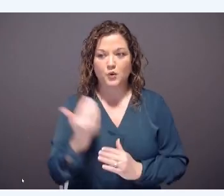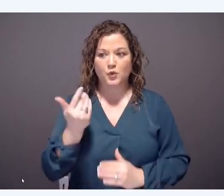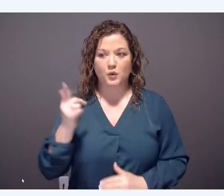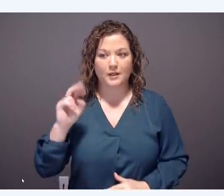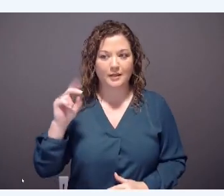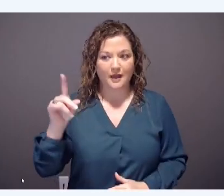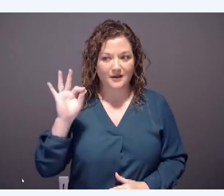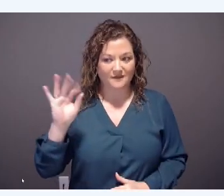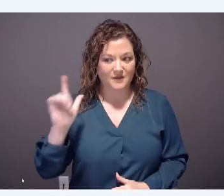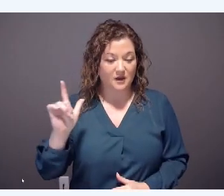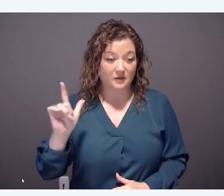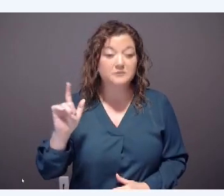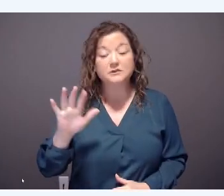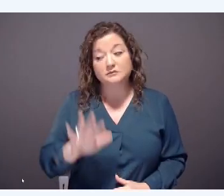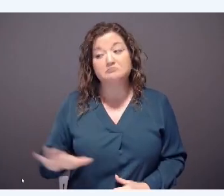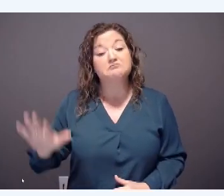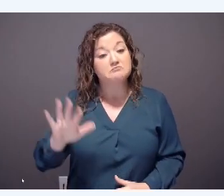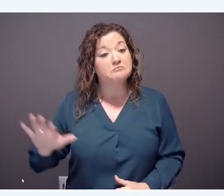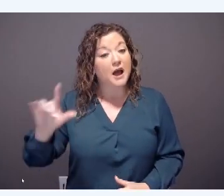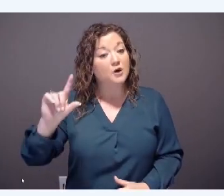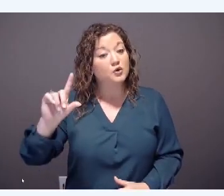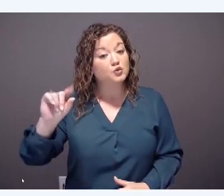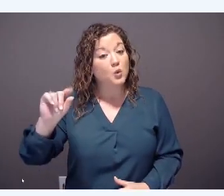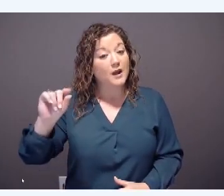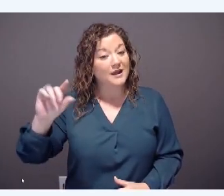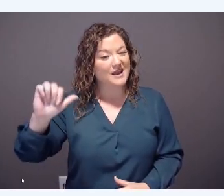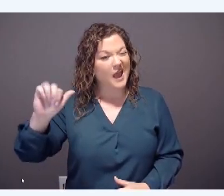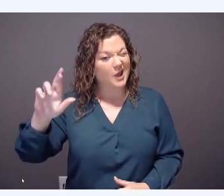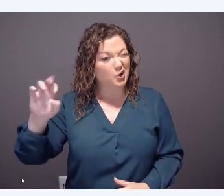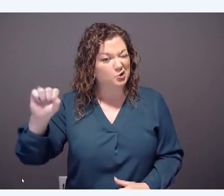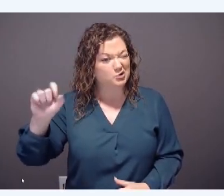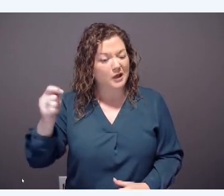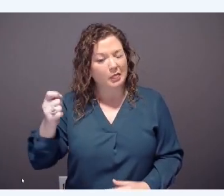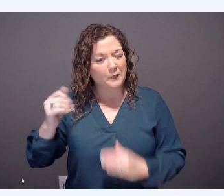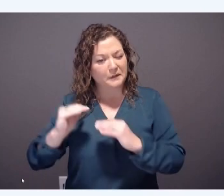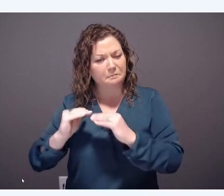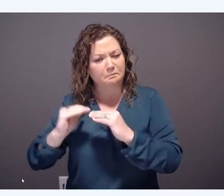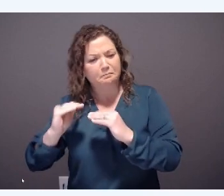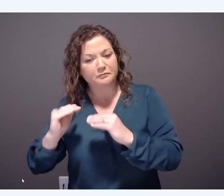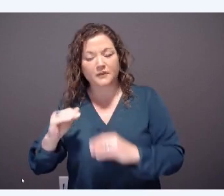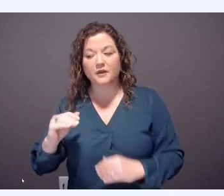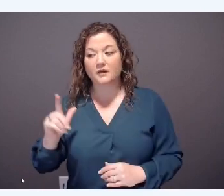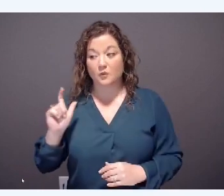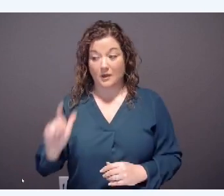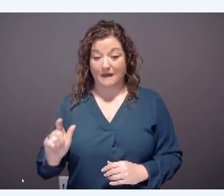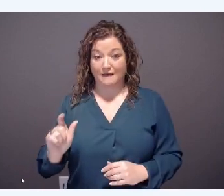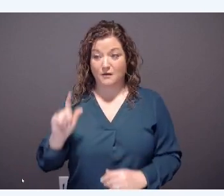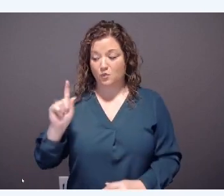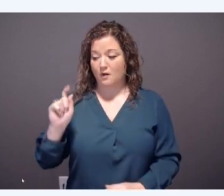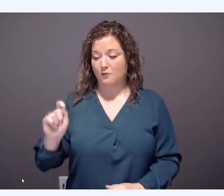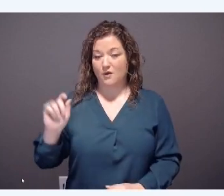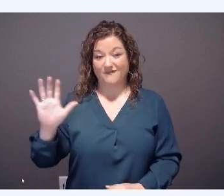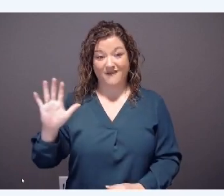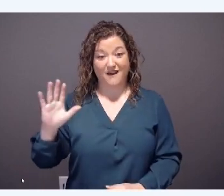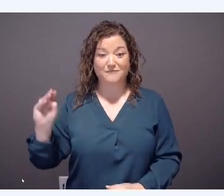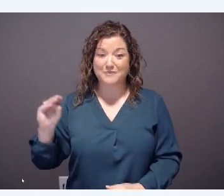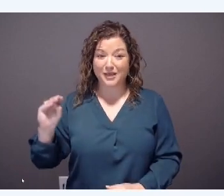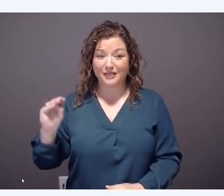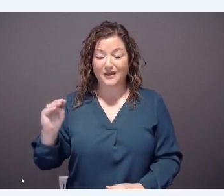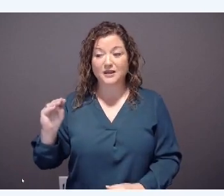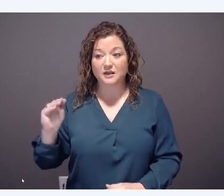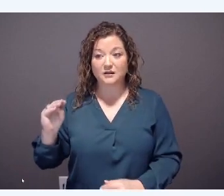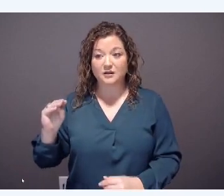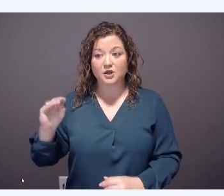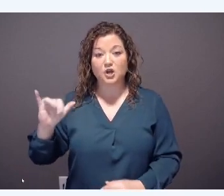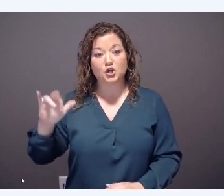a little over 20 acres. We had to move about 1.5 million cubic yards of dirt. You can see the